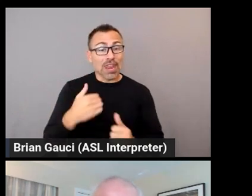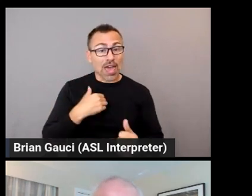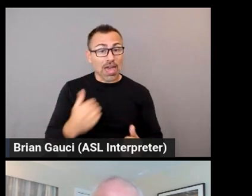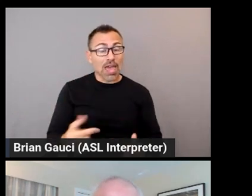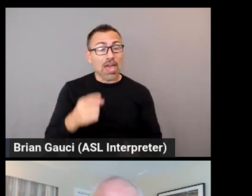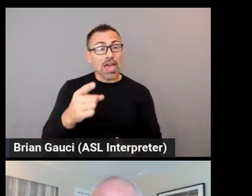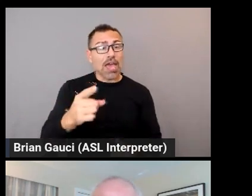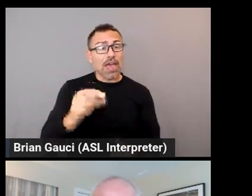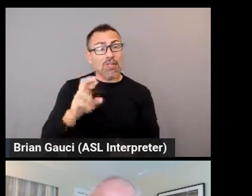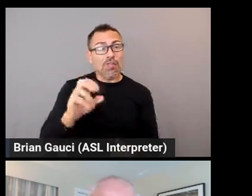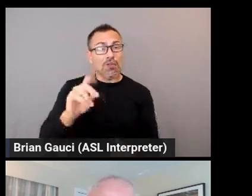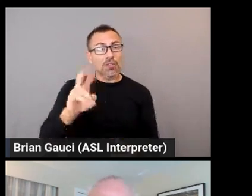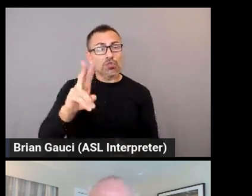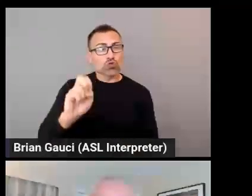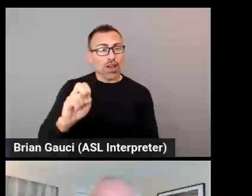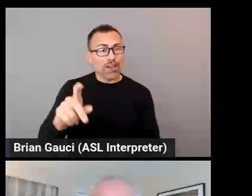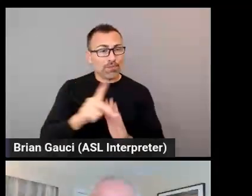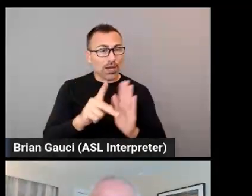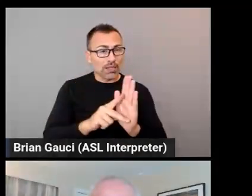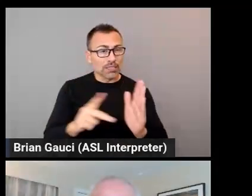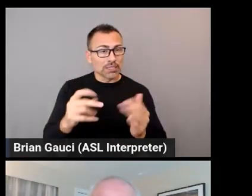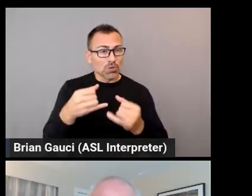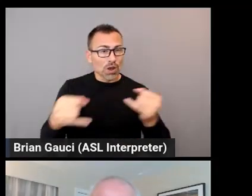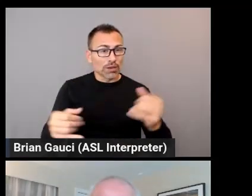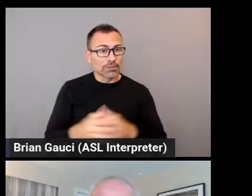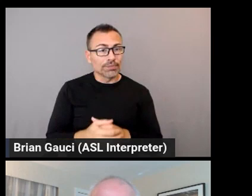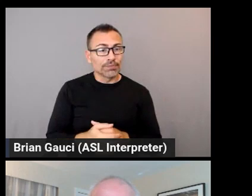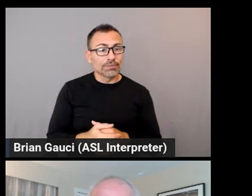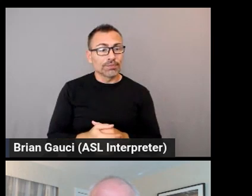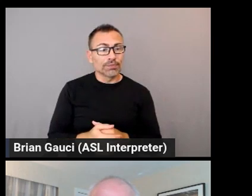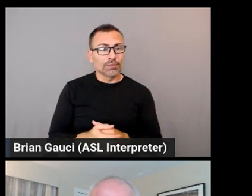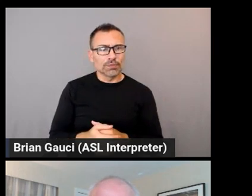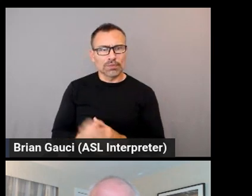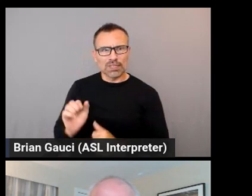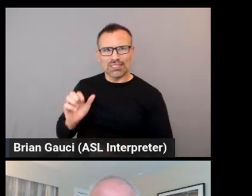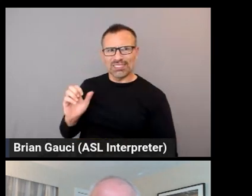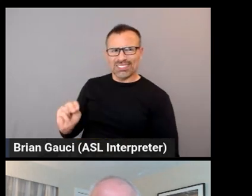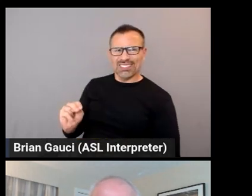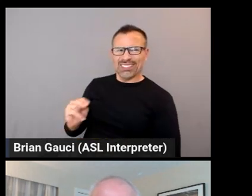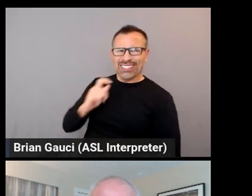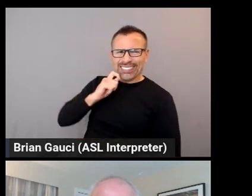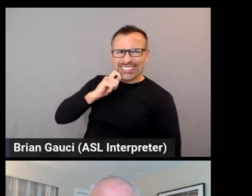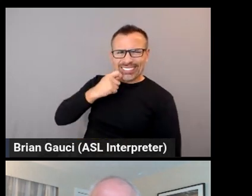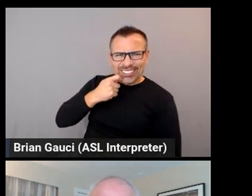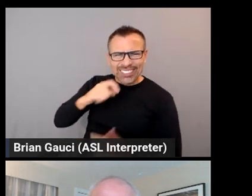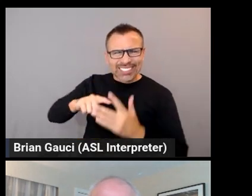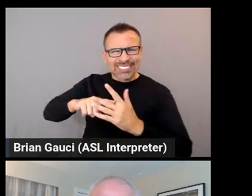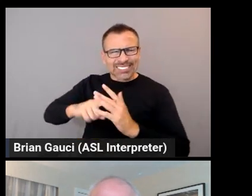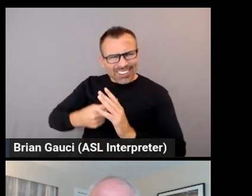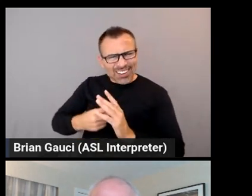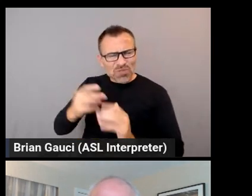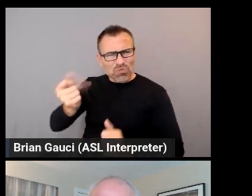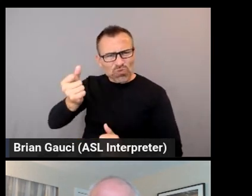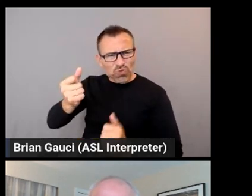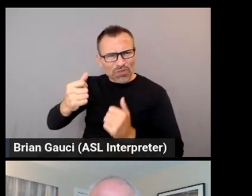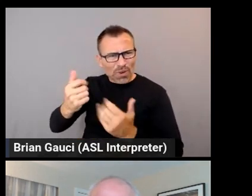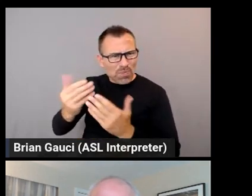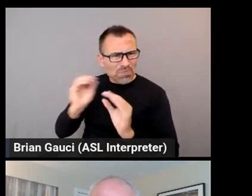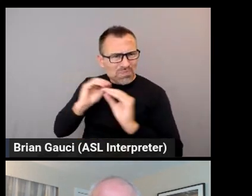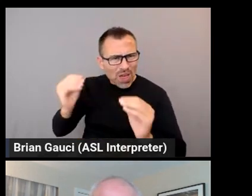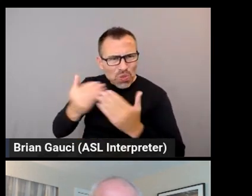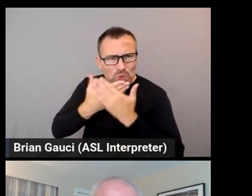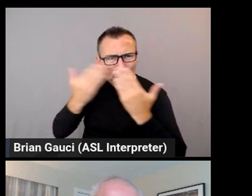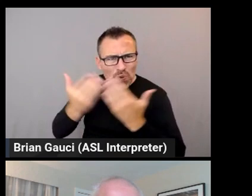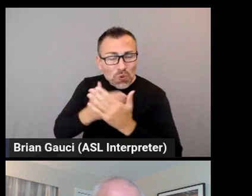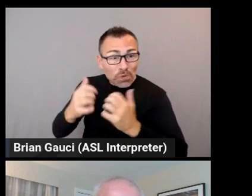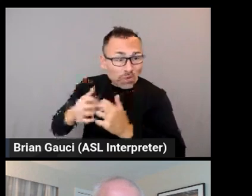think this is cool because like we can get something started pretty quick from the ground up, just from nothing to getting something functional. What if I already have, let's say, like a CloudFormation